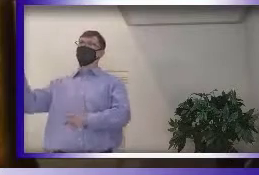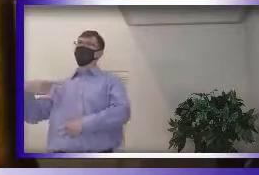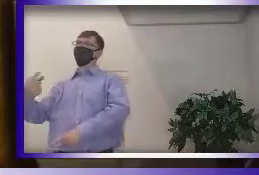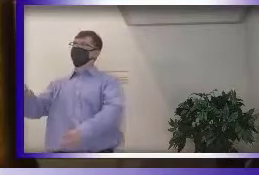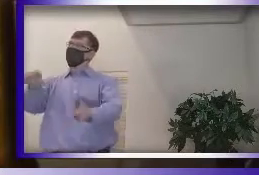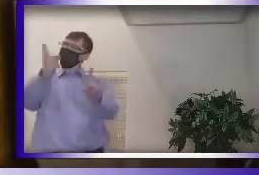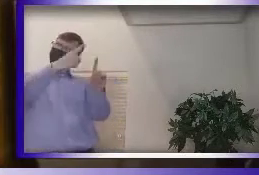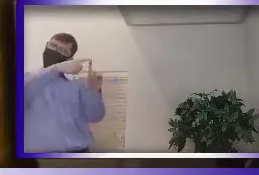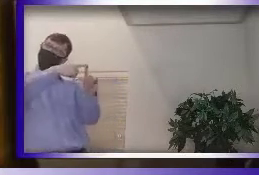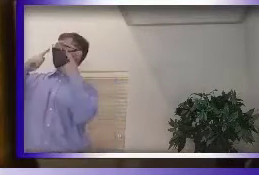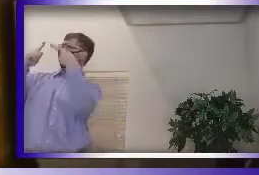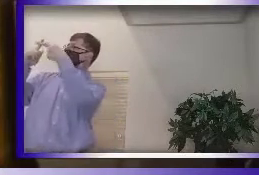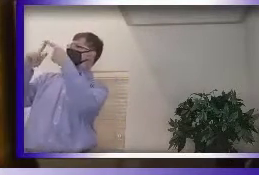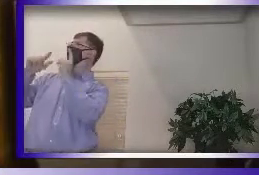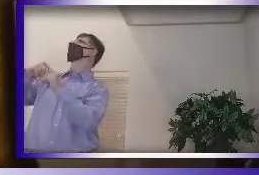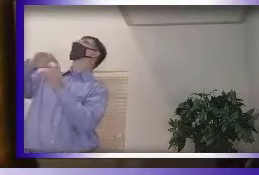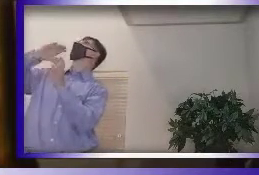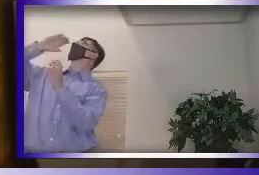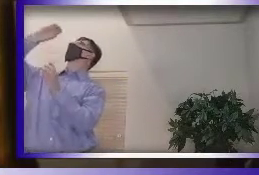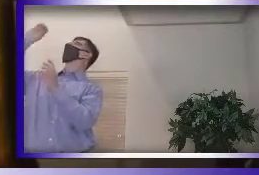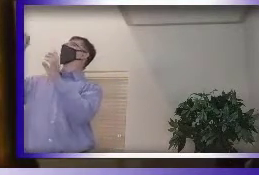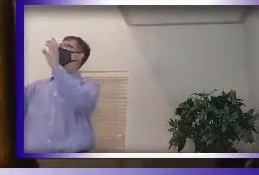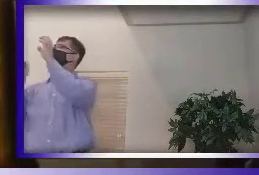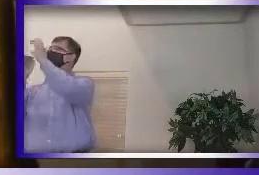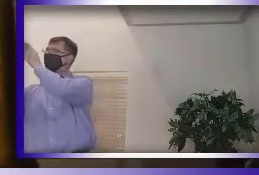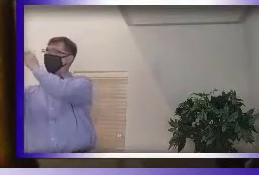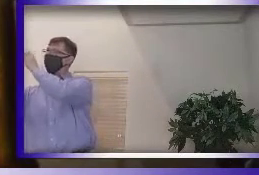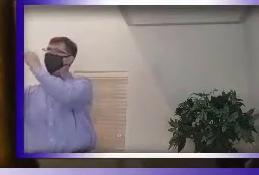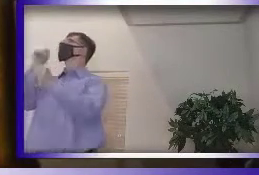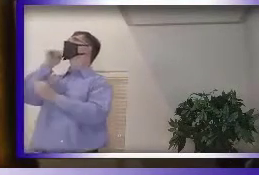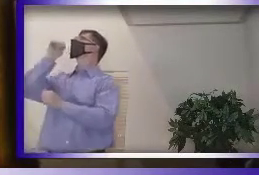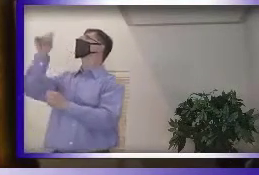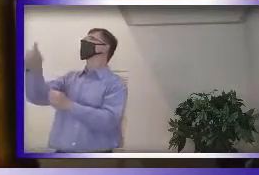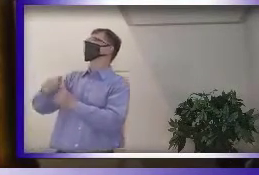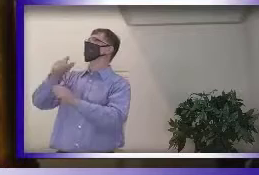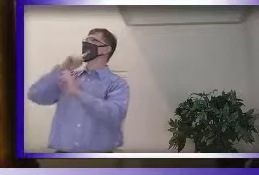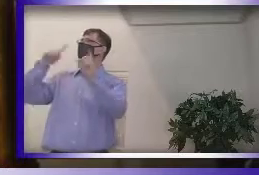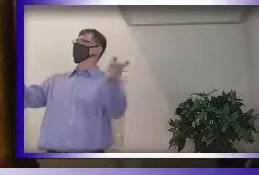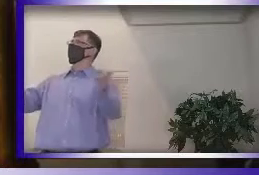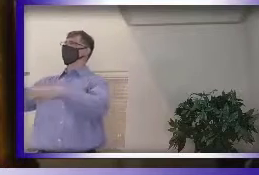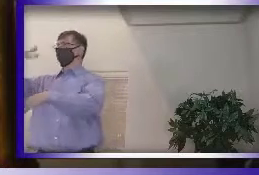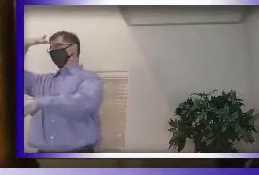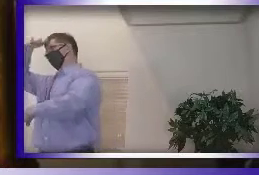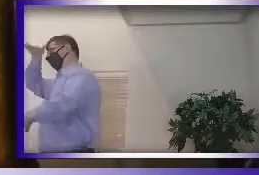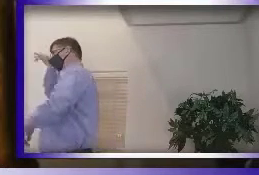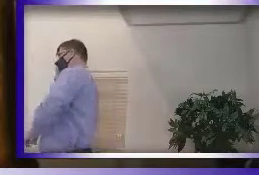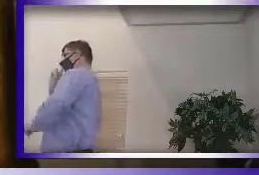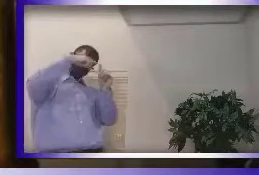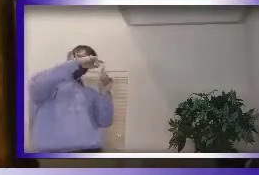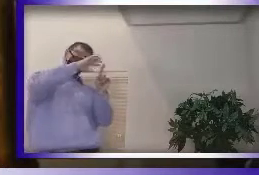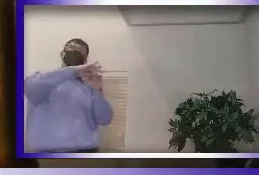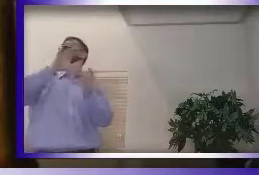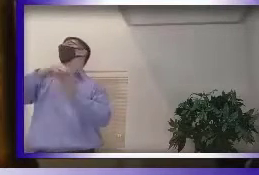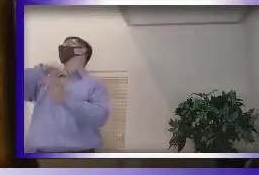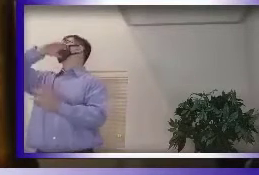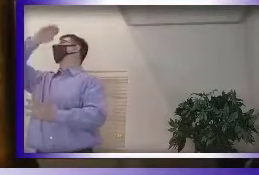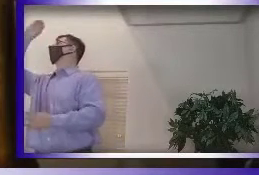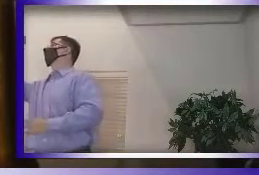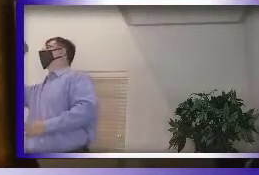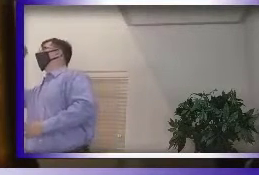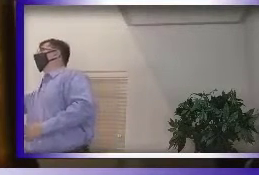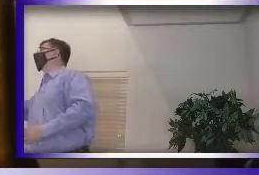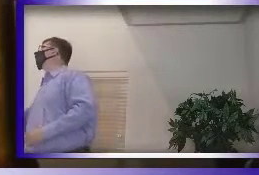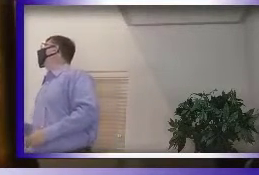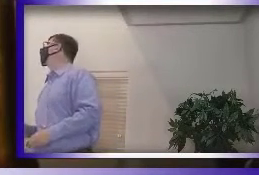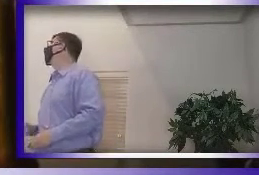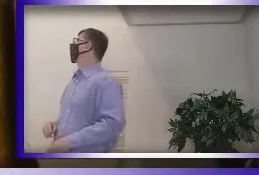than the moon. Anyone ever notice themselves doing that? We start revering the symbol as opposed to